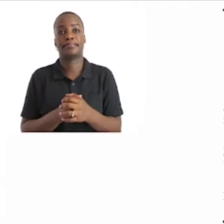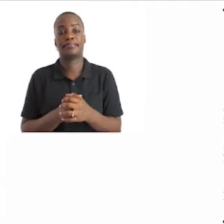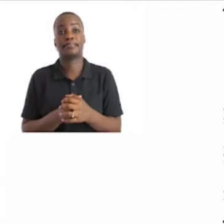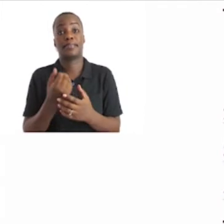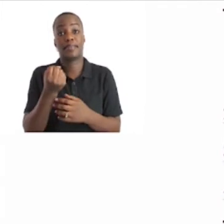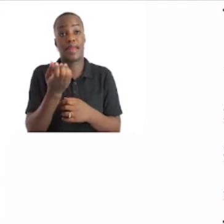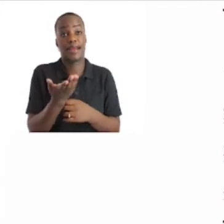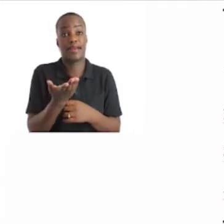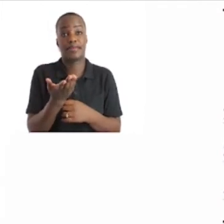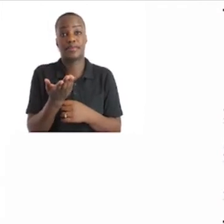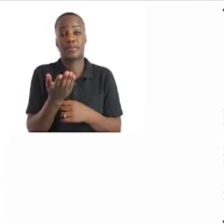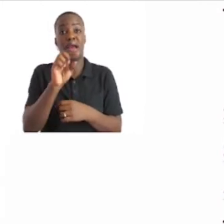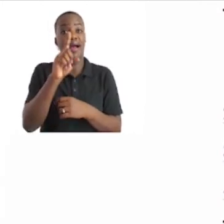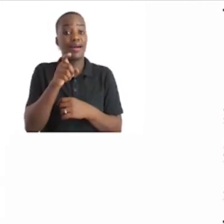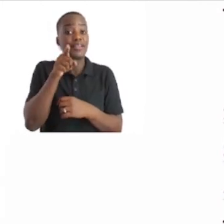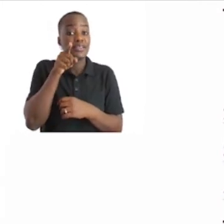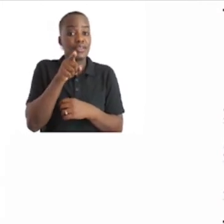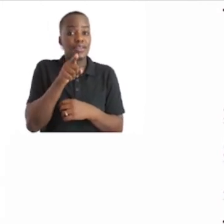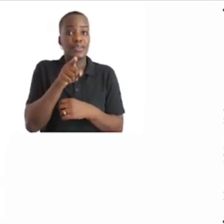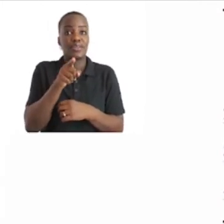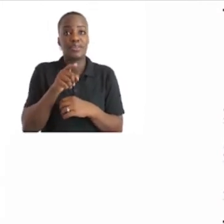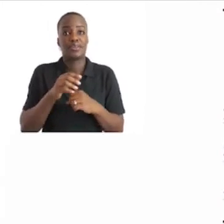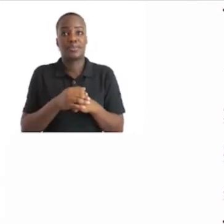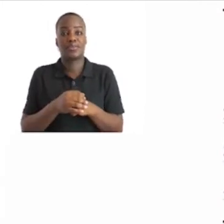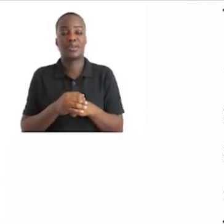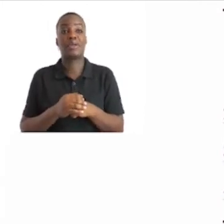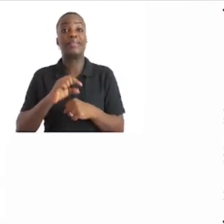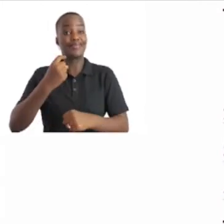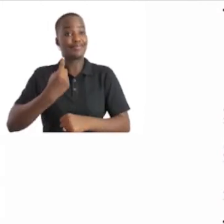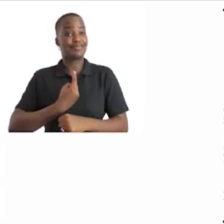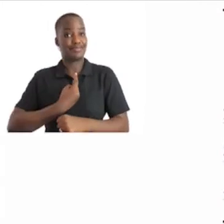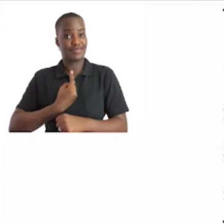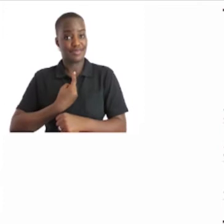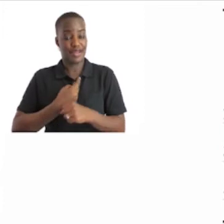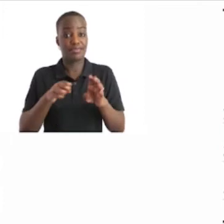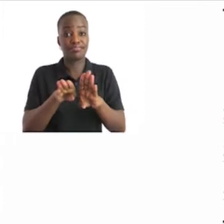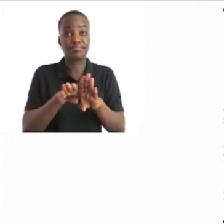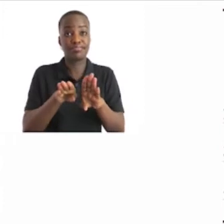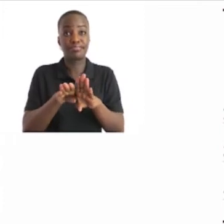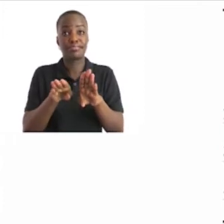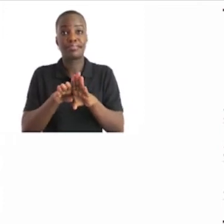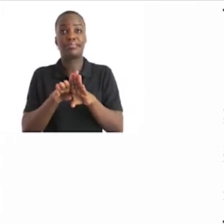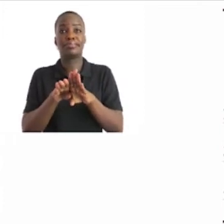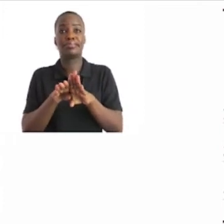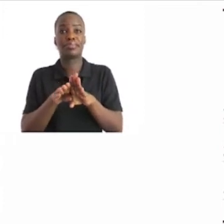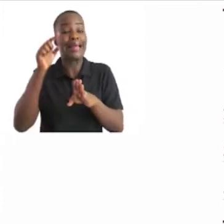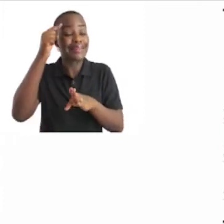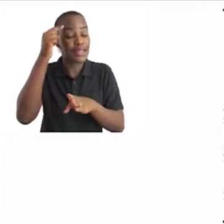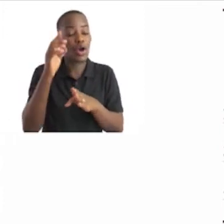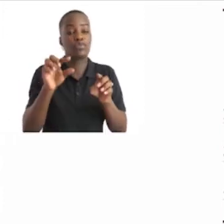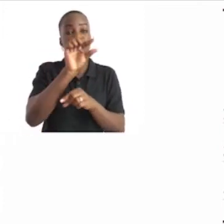Here, it is asking you to find your own words that have the dr blend in